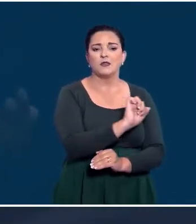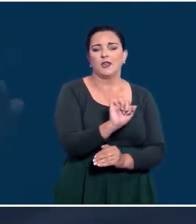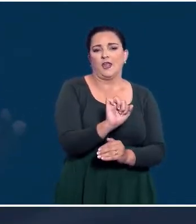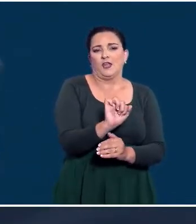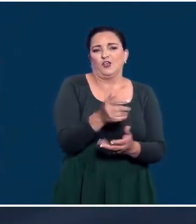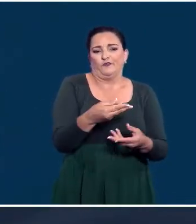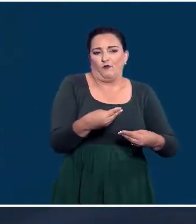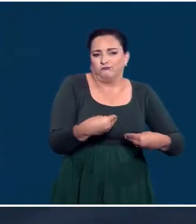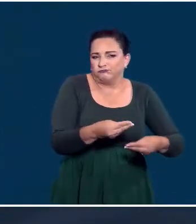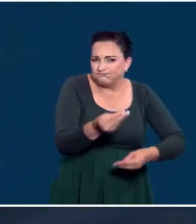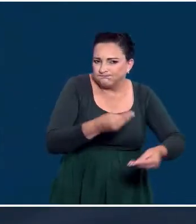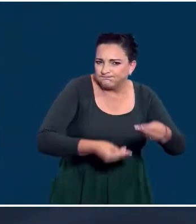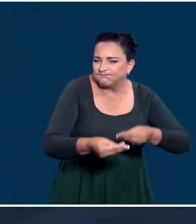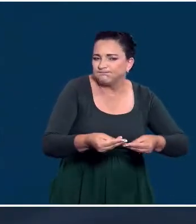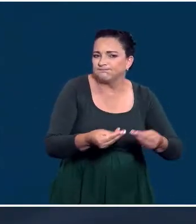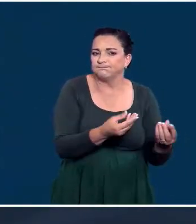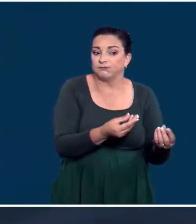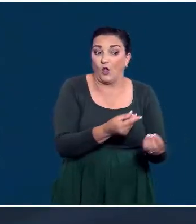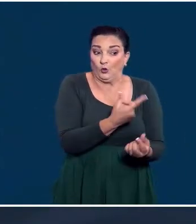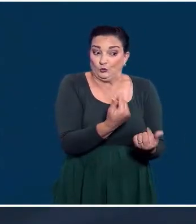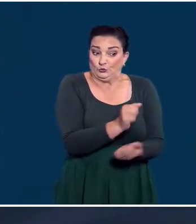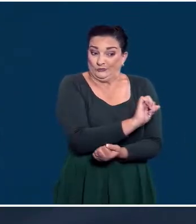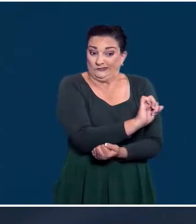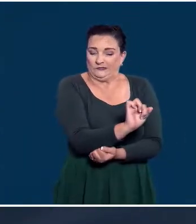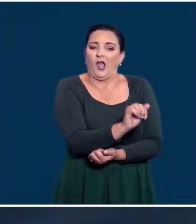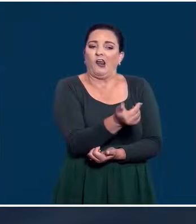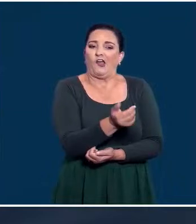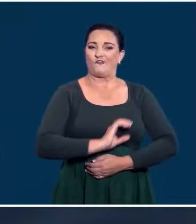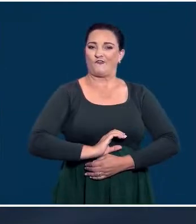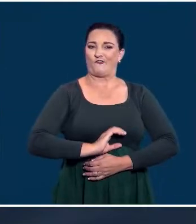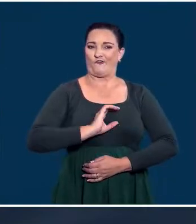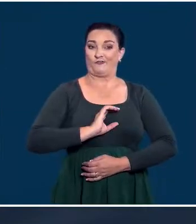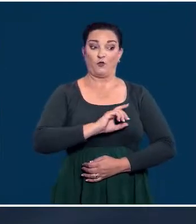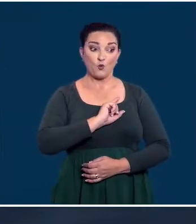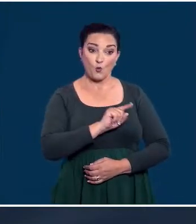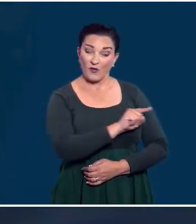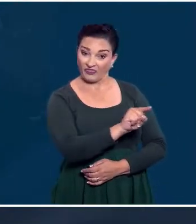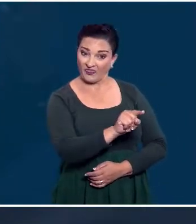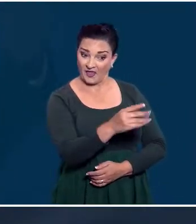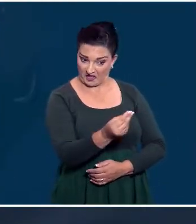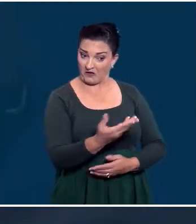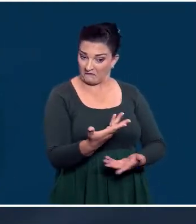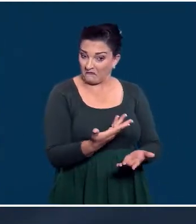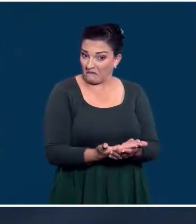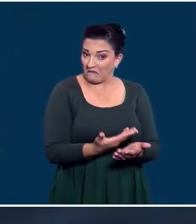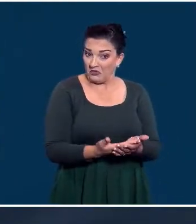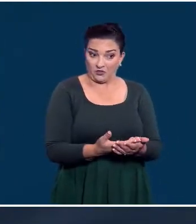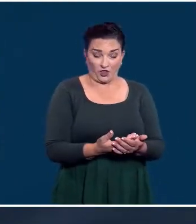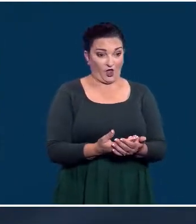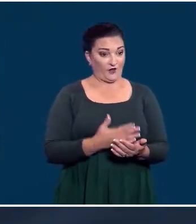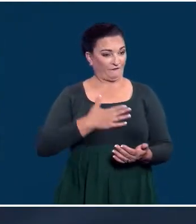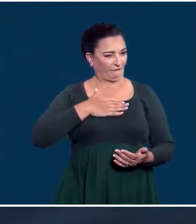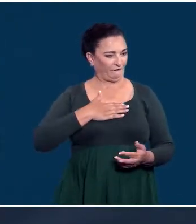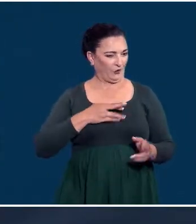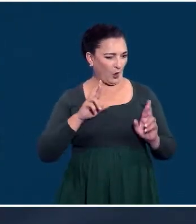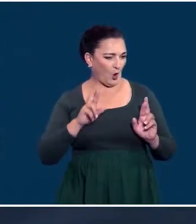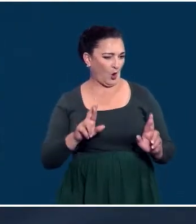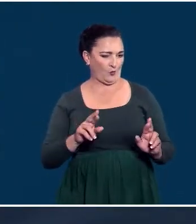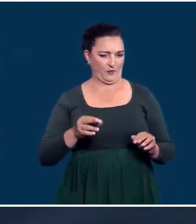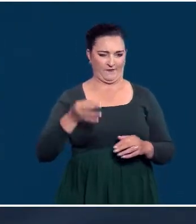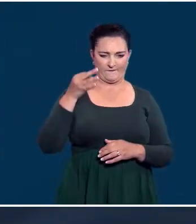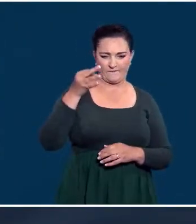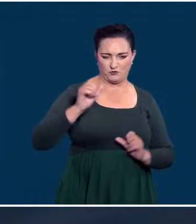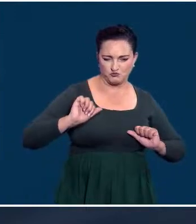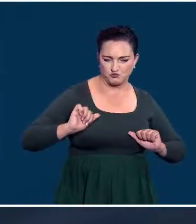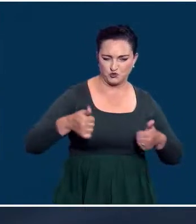will characterize as consumer confidence. The more confident people are about the future, the more they feel